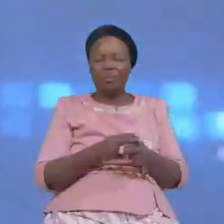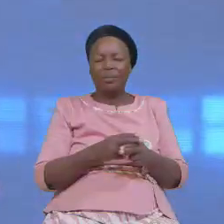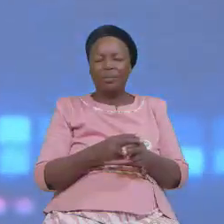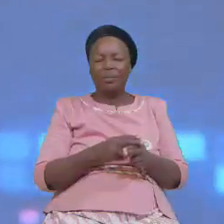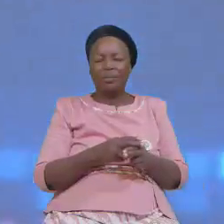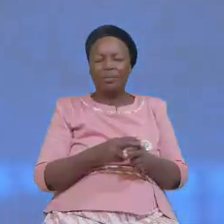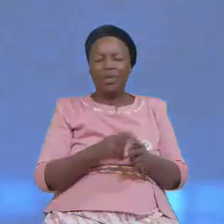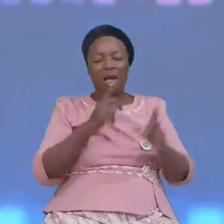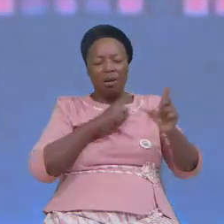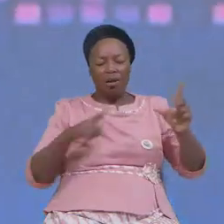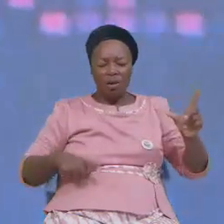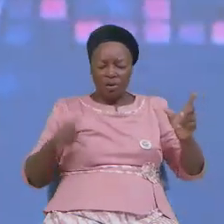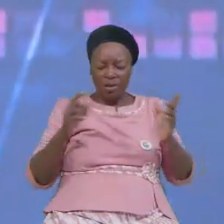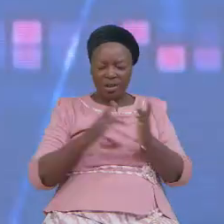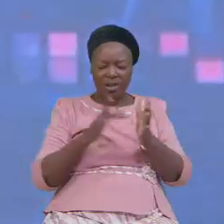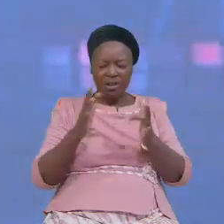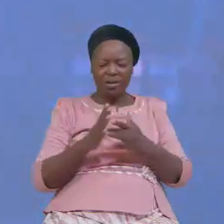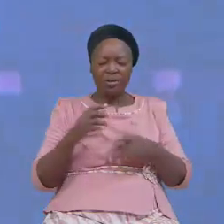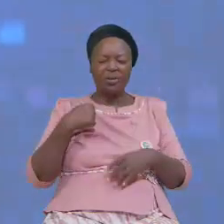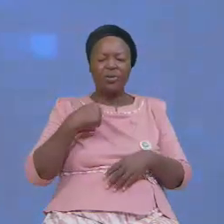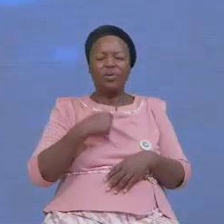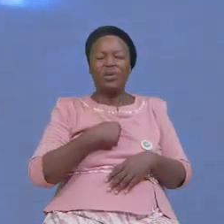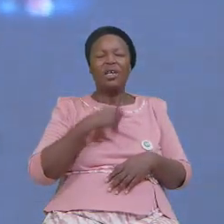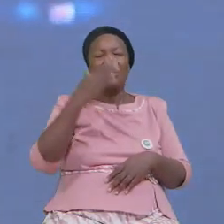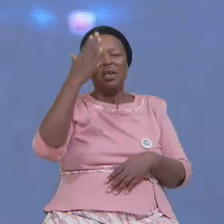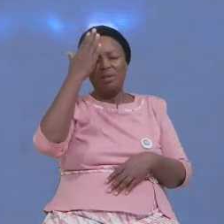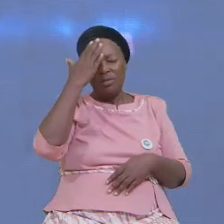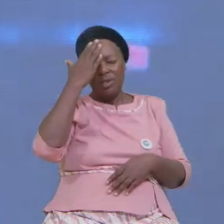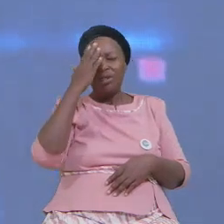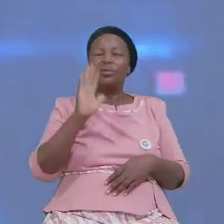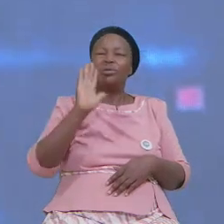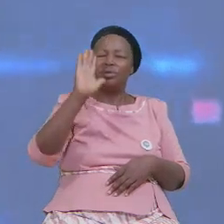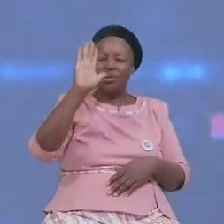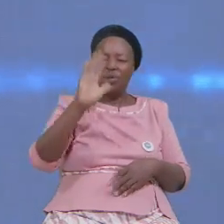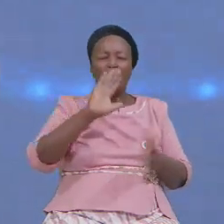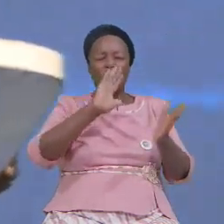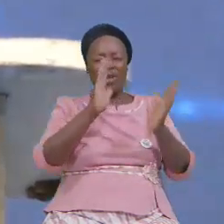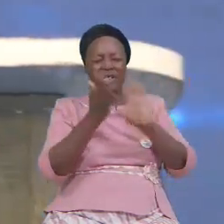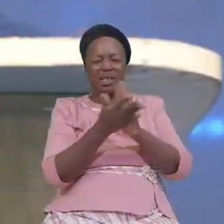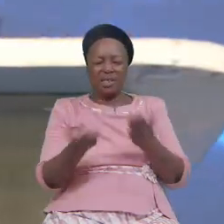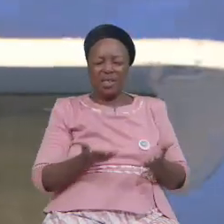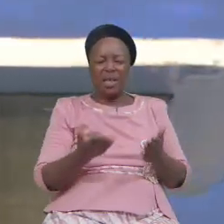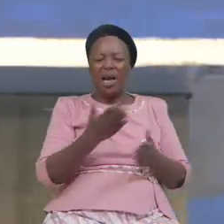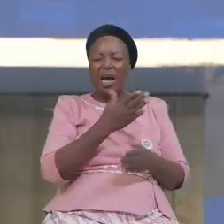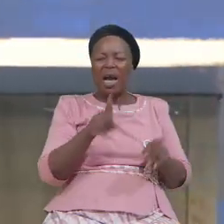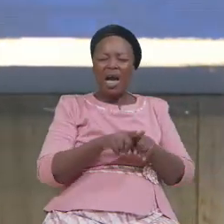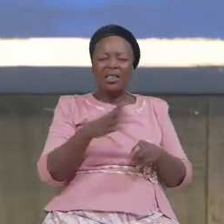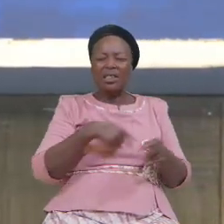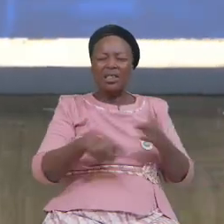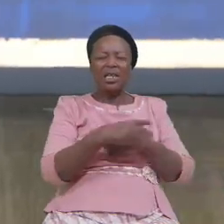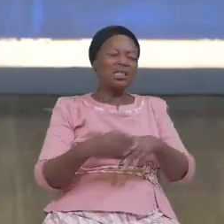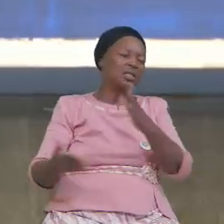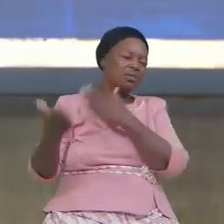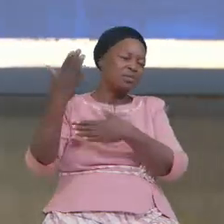Lord Jesus, we acknowledge your presence here. As in days gone by,